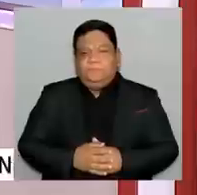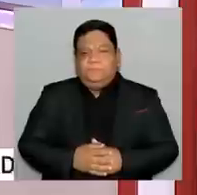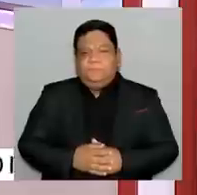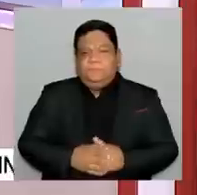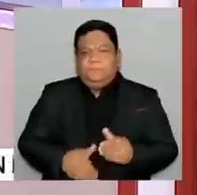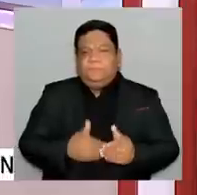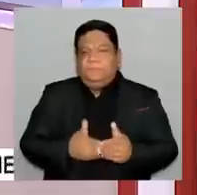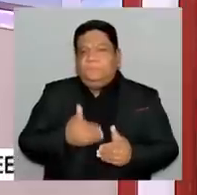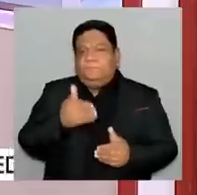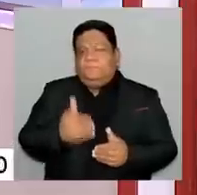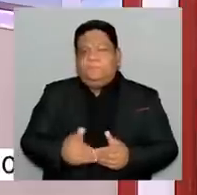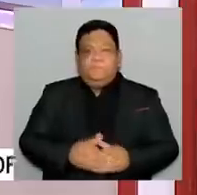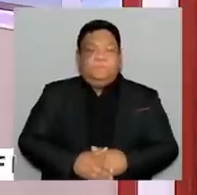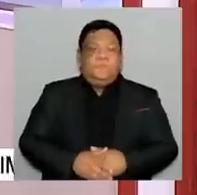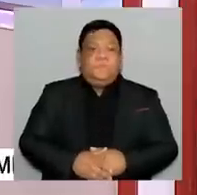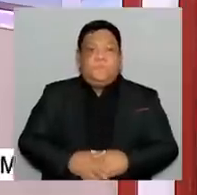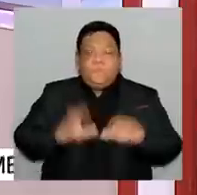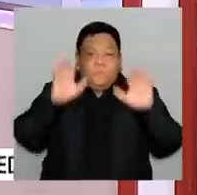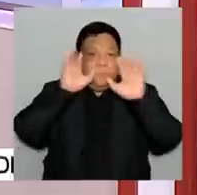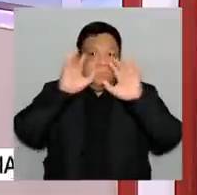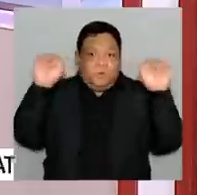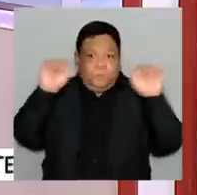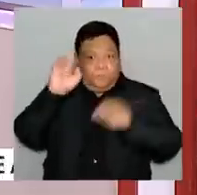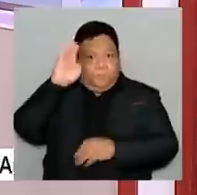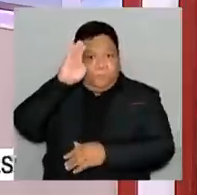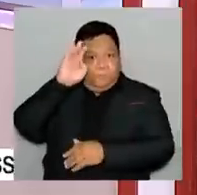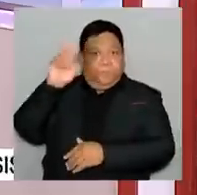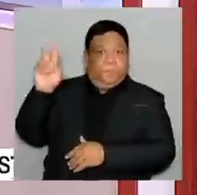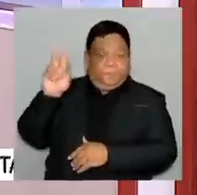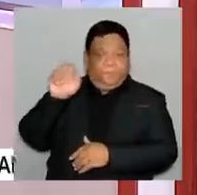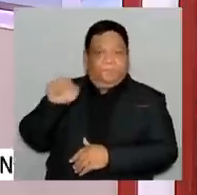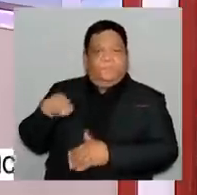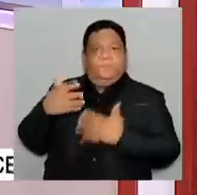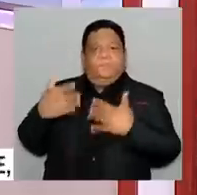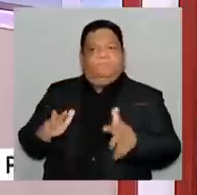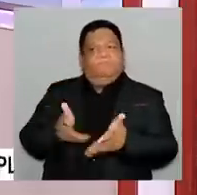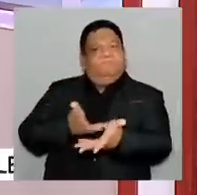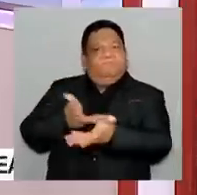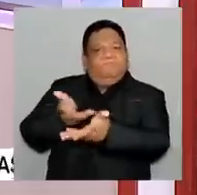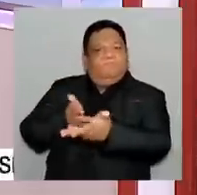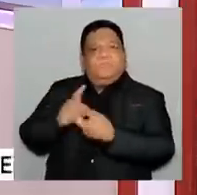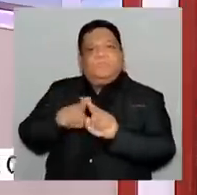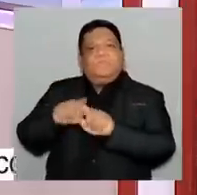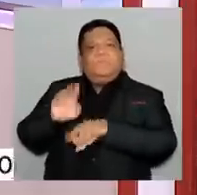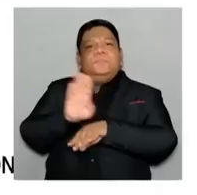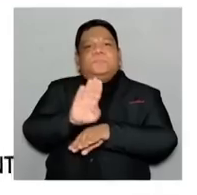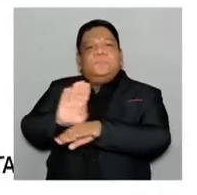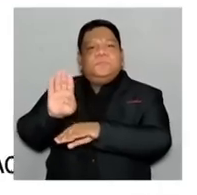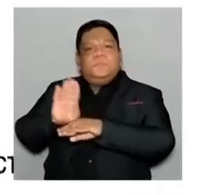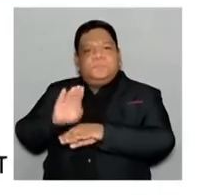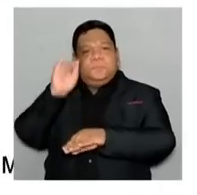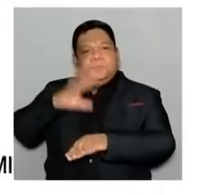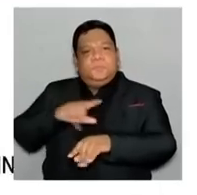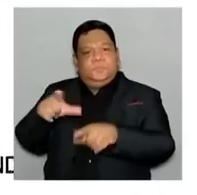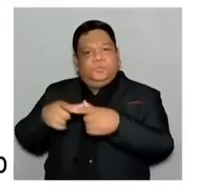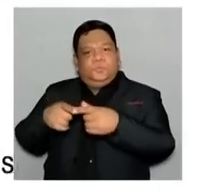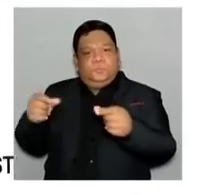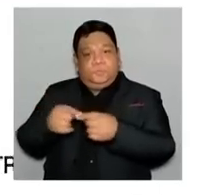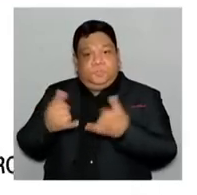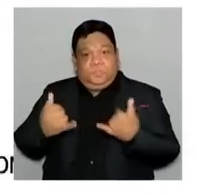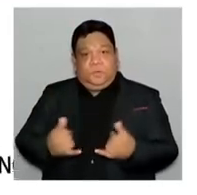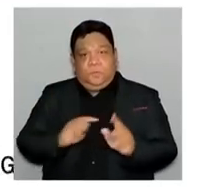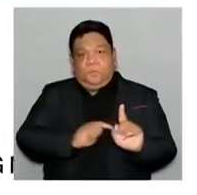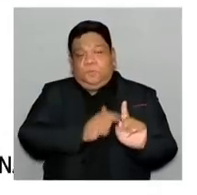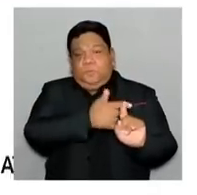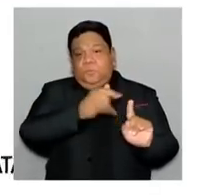In other news, President Marcos has begun wooing Japanese business leaders to invest in the Philippines. Joyce Balancha now joins us live from Tokyo for more